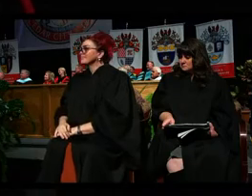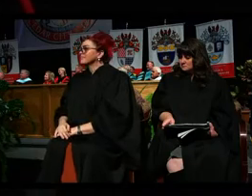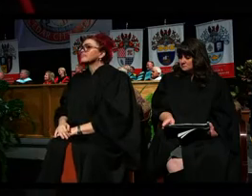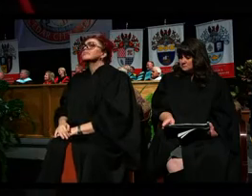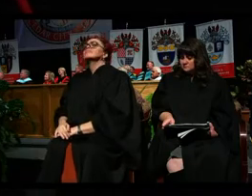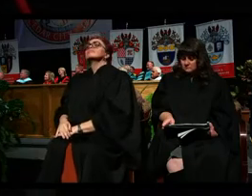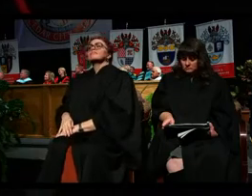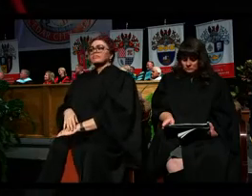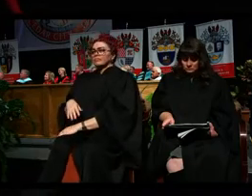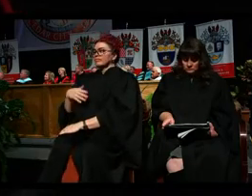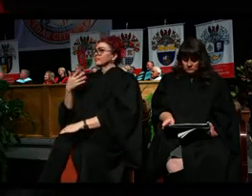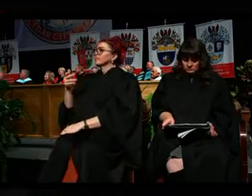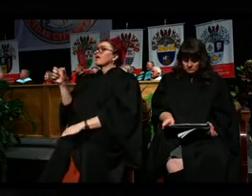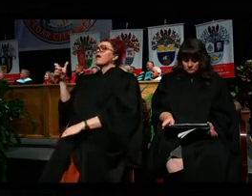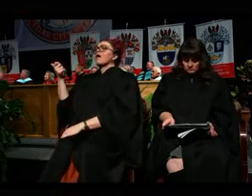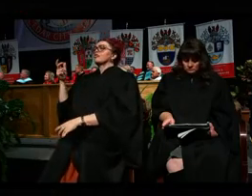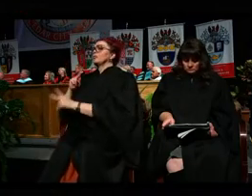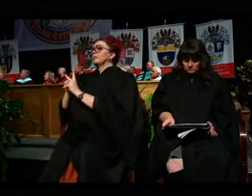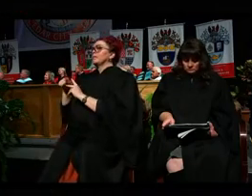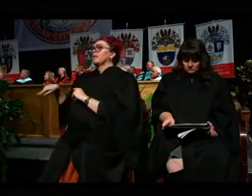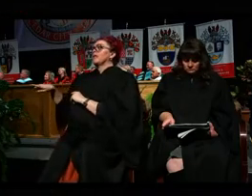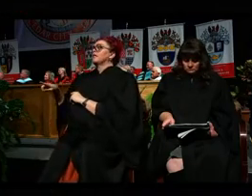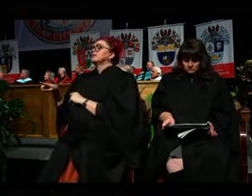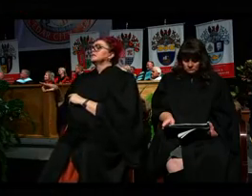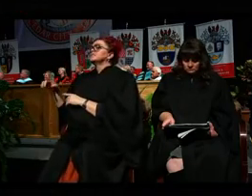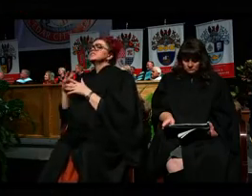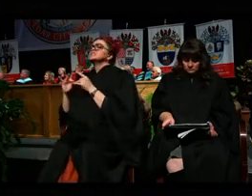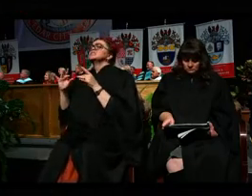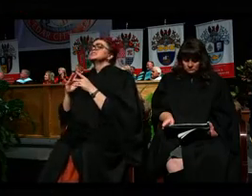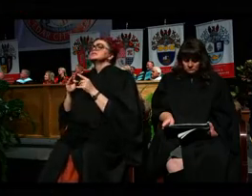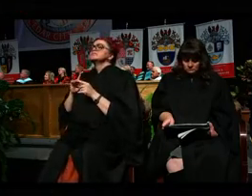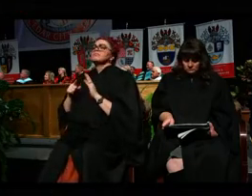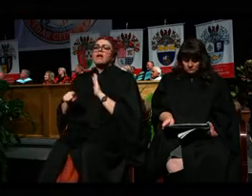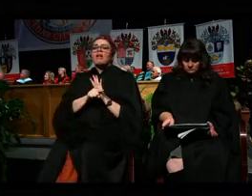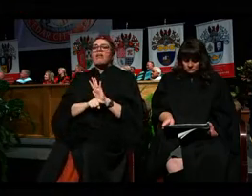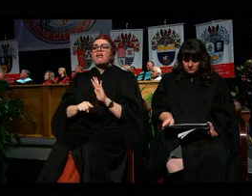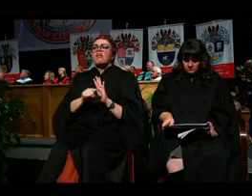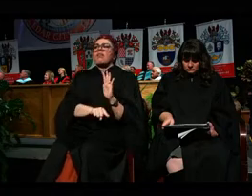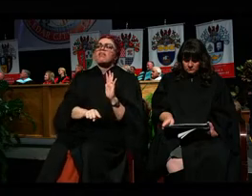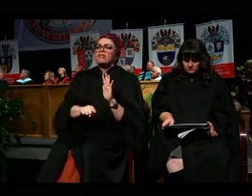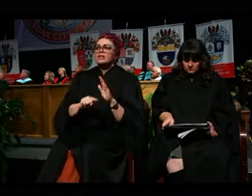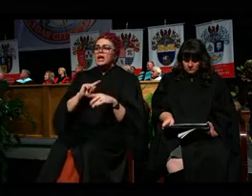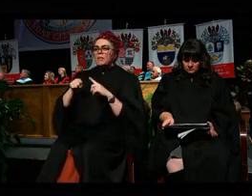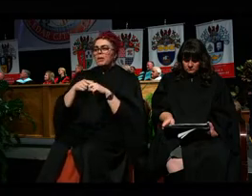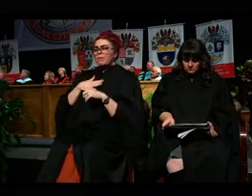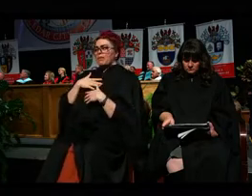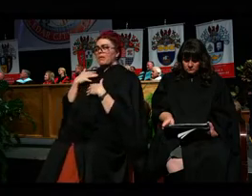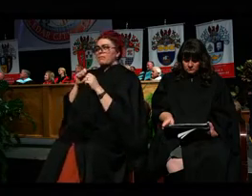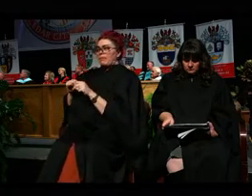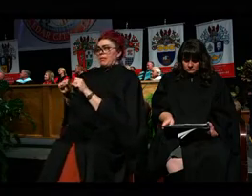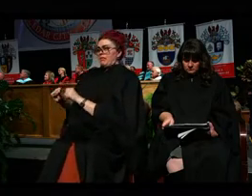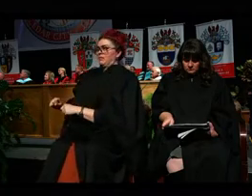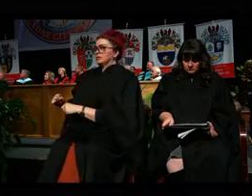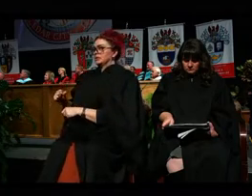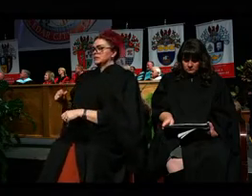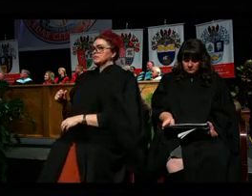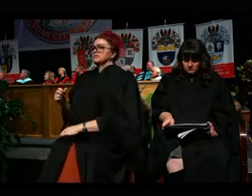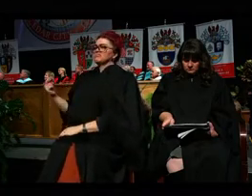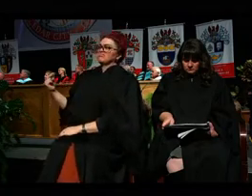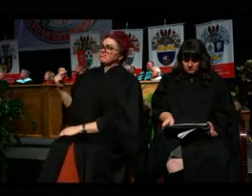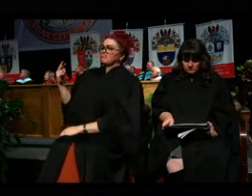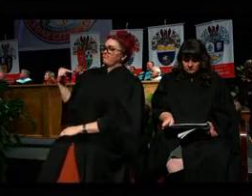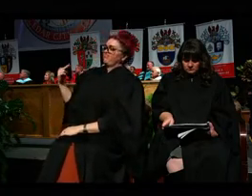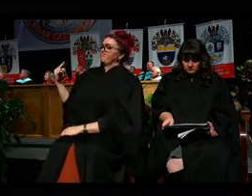side, some other players commented, yelled out some derogatory things about my ability and